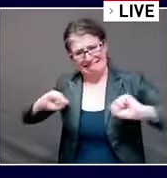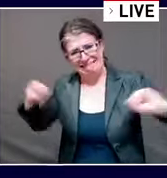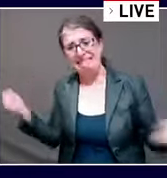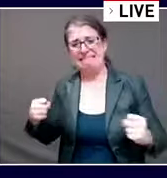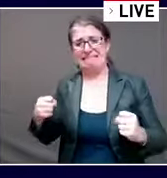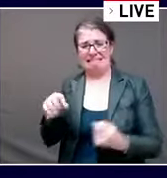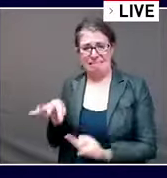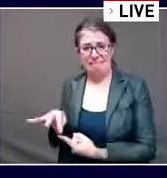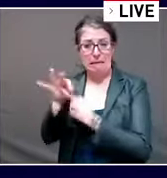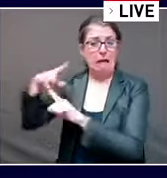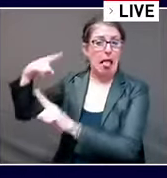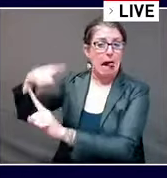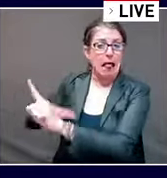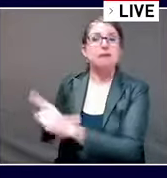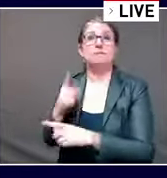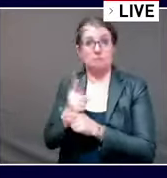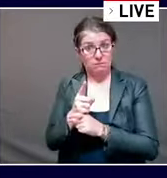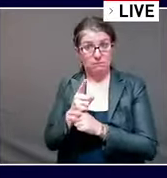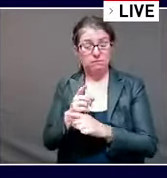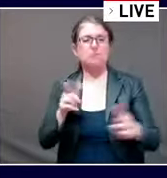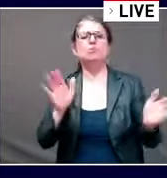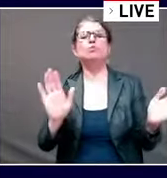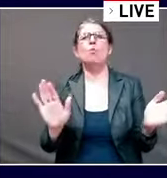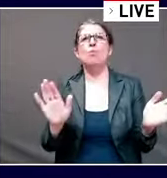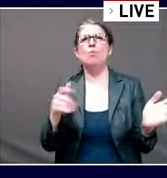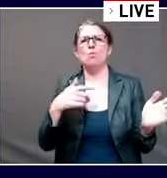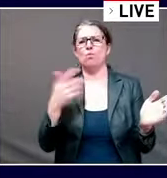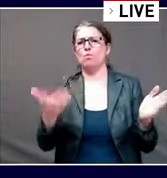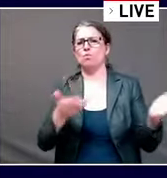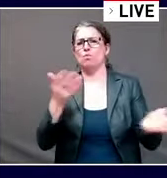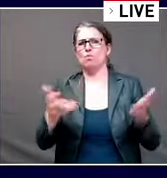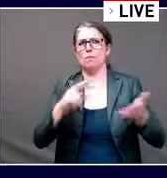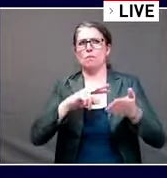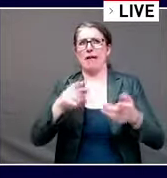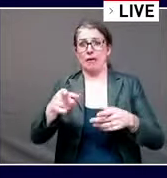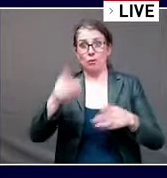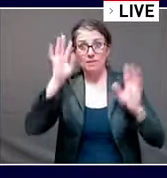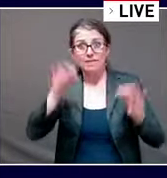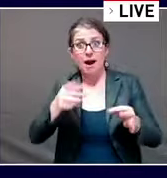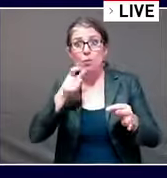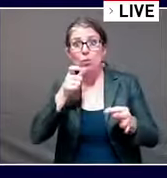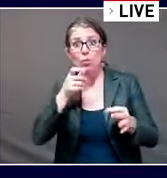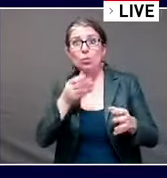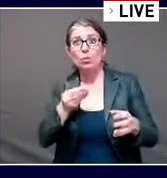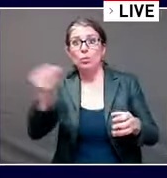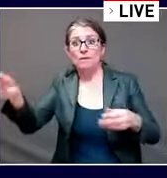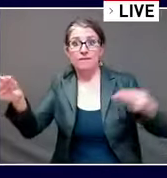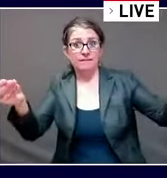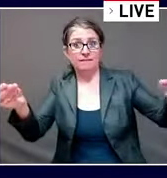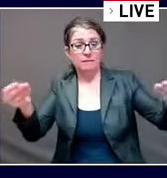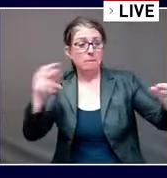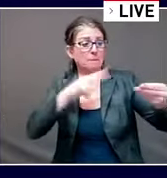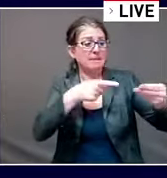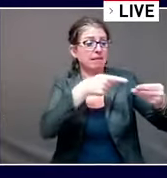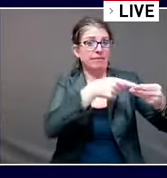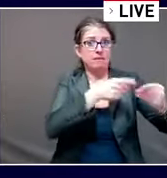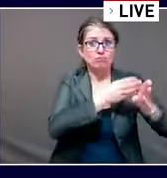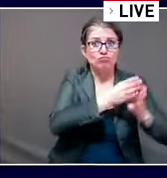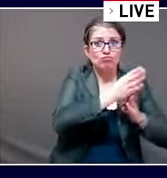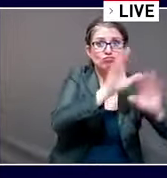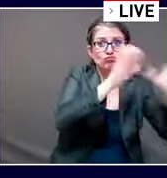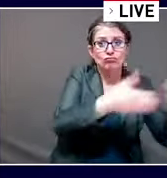Moderna vaccine be distributed to different populations in Maine as compared to the Pfizer vaccine? Quite possibly, Joe. So let me